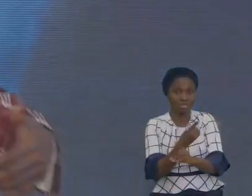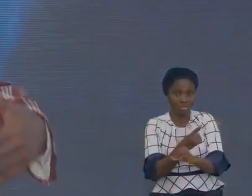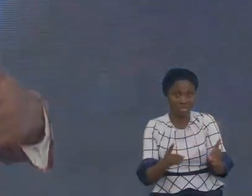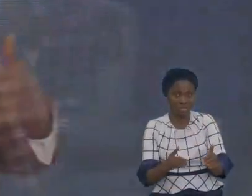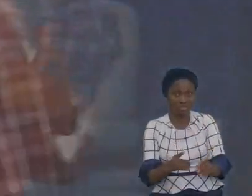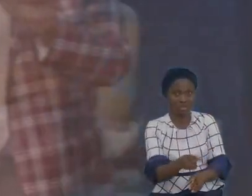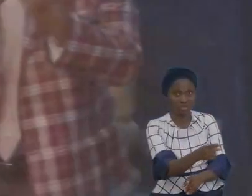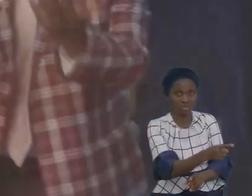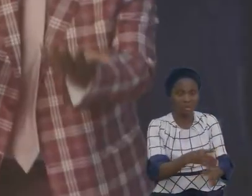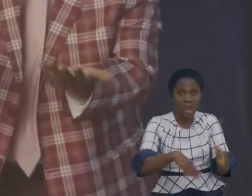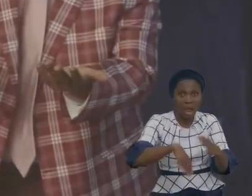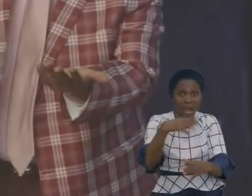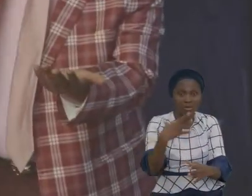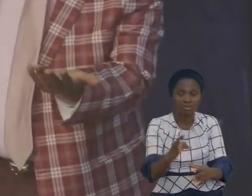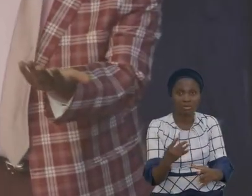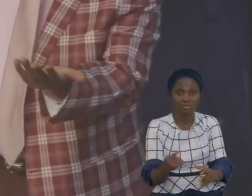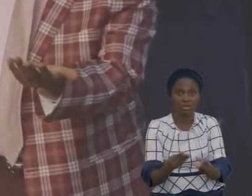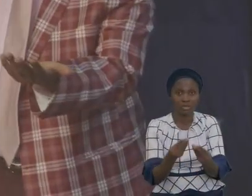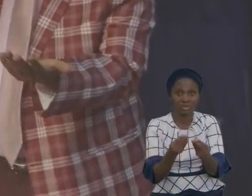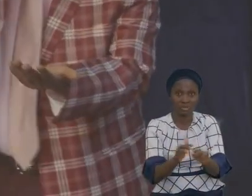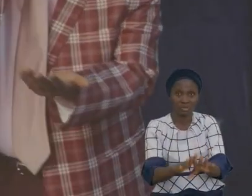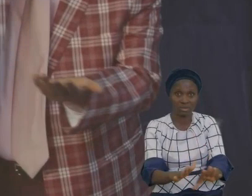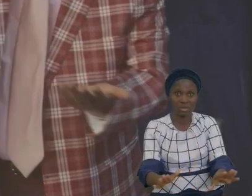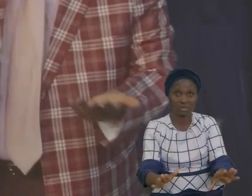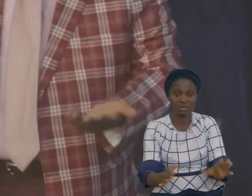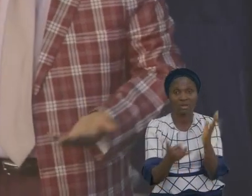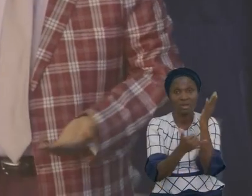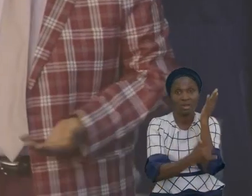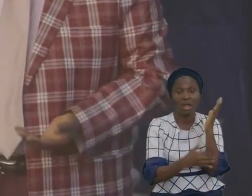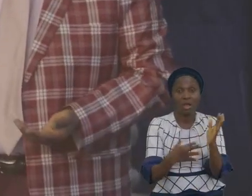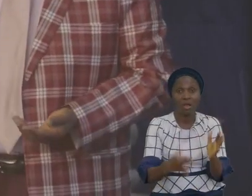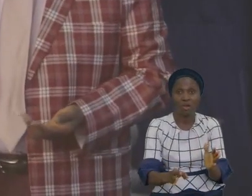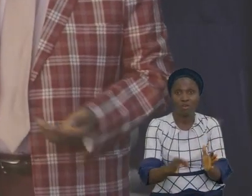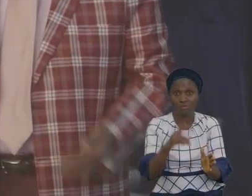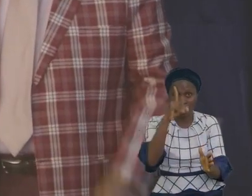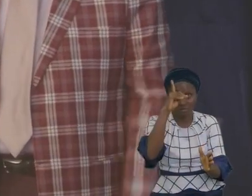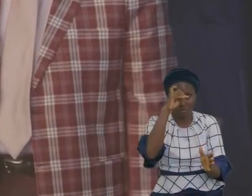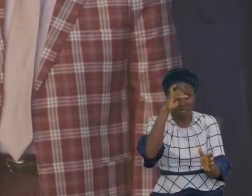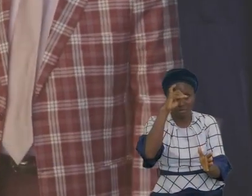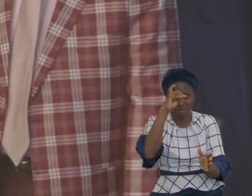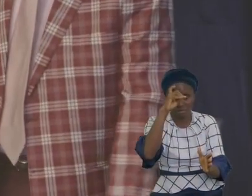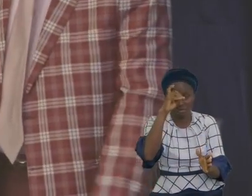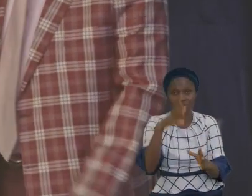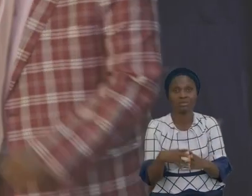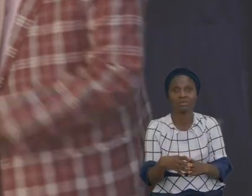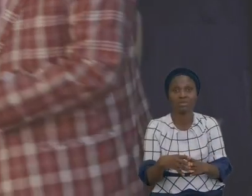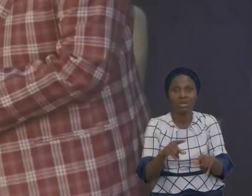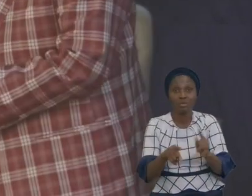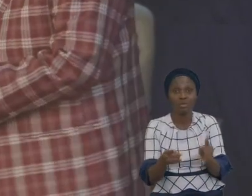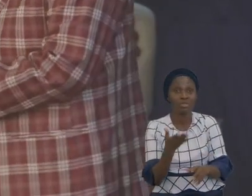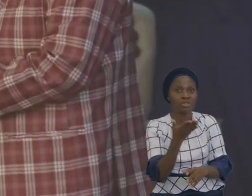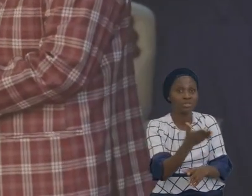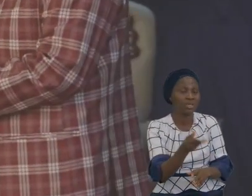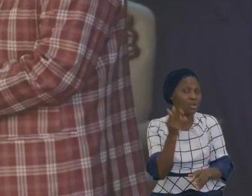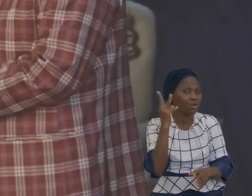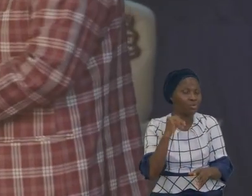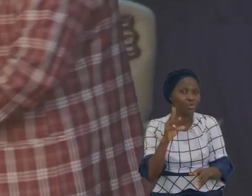But there was no devotion to the Lord that gave them deliverance.